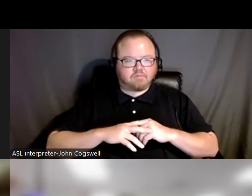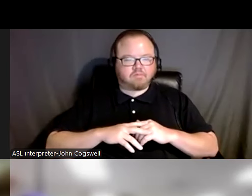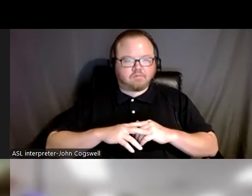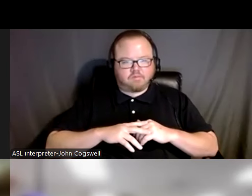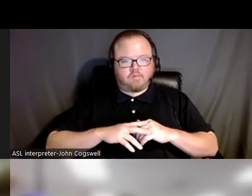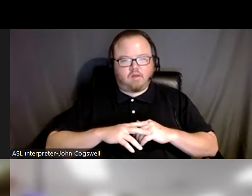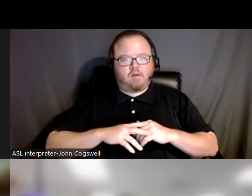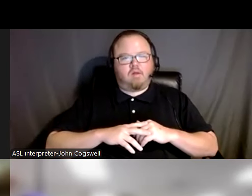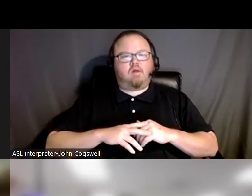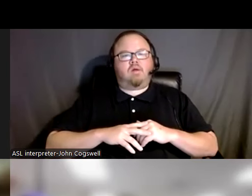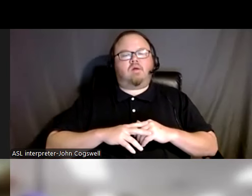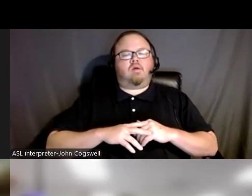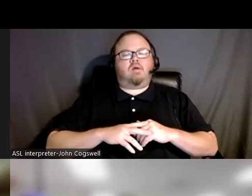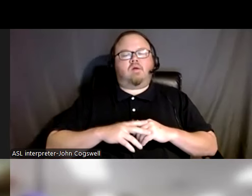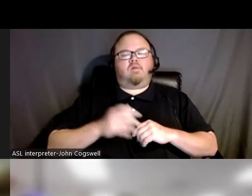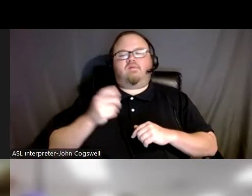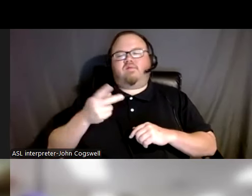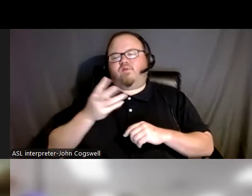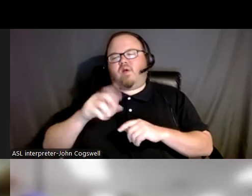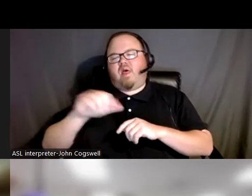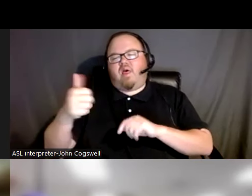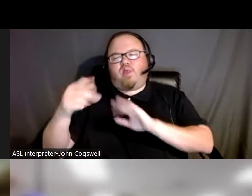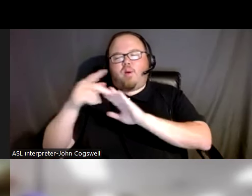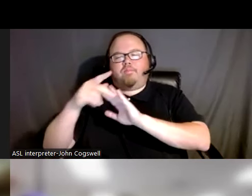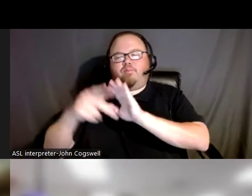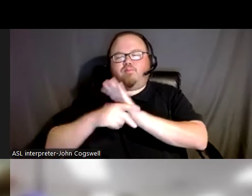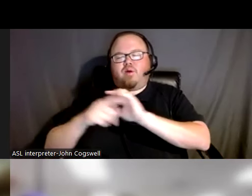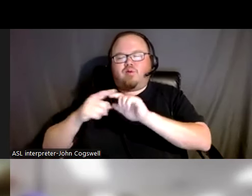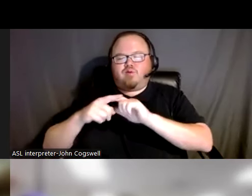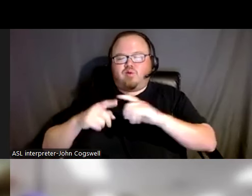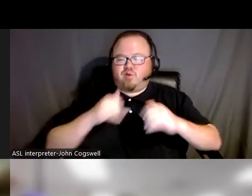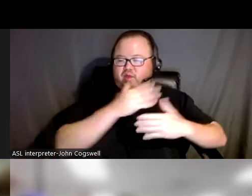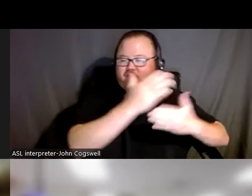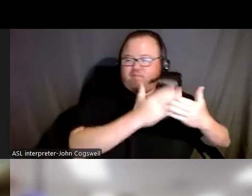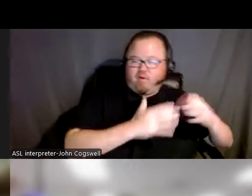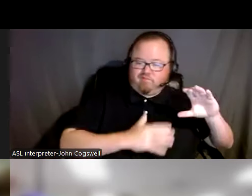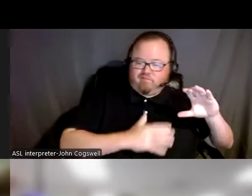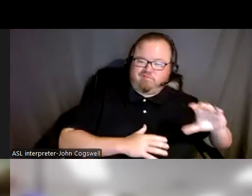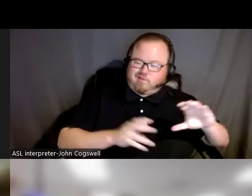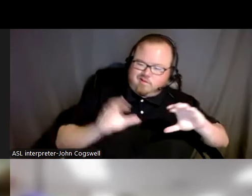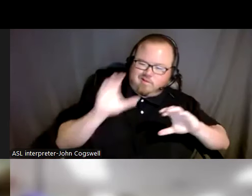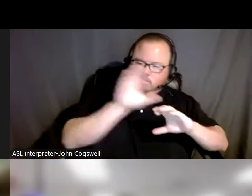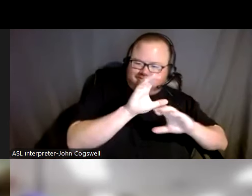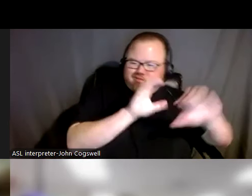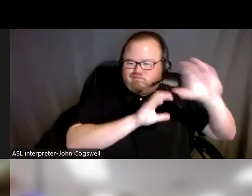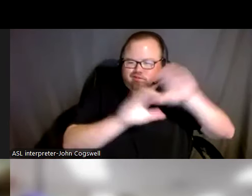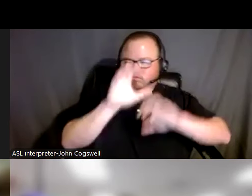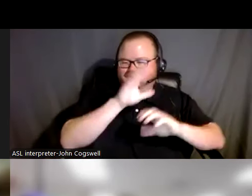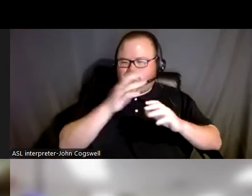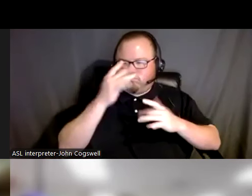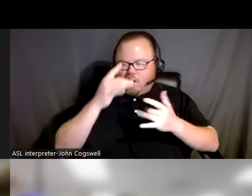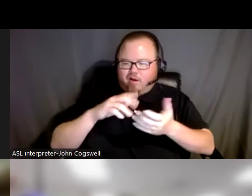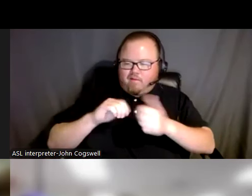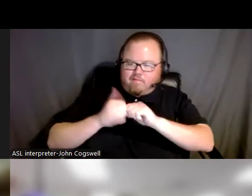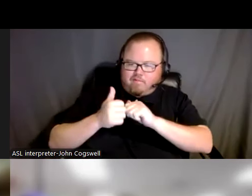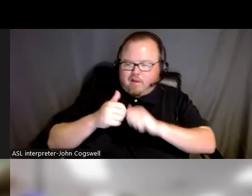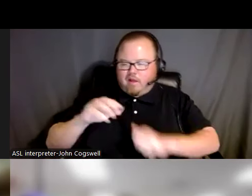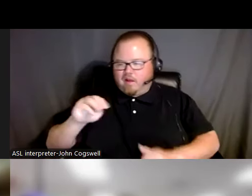All right. So, a few other principles to build onto that component of why mean safety. What is mean